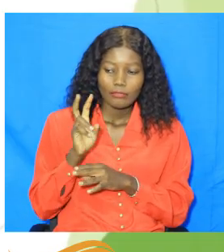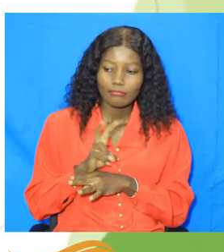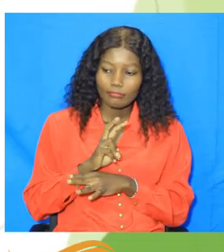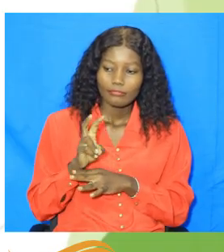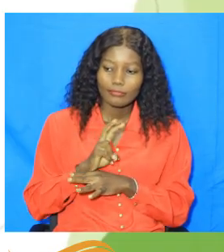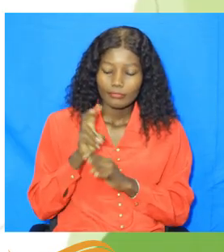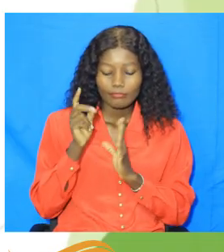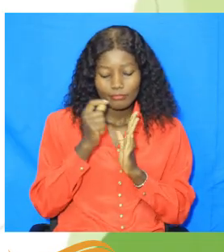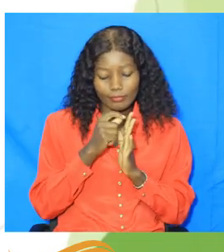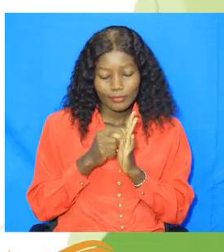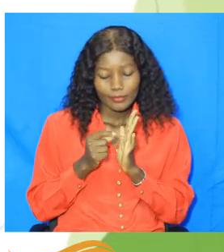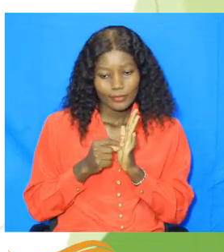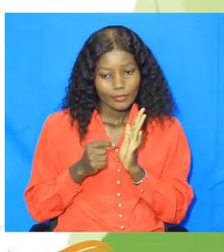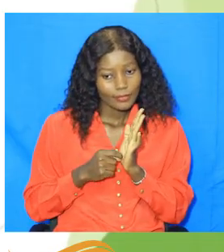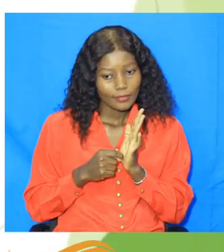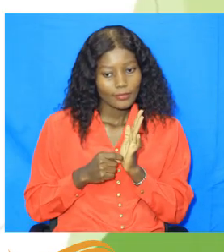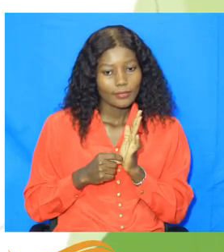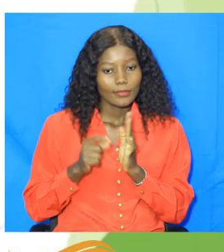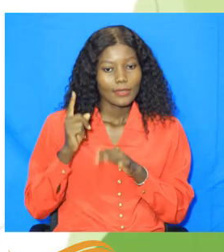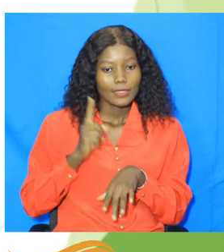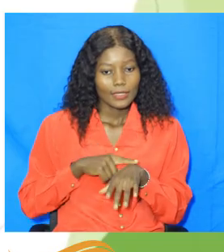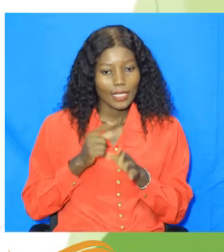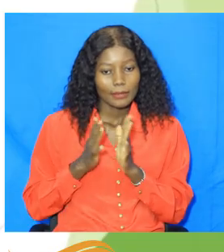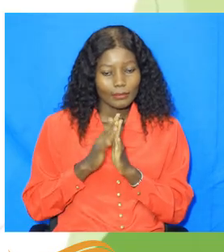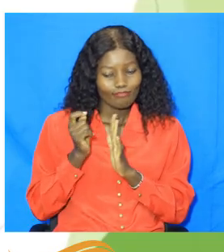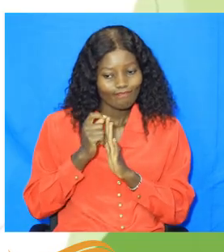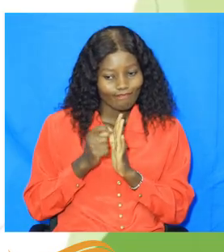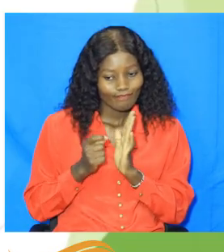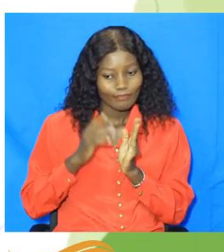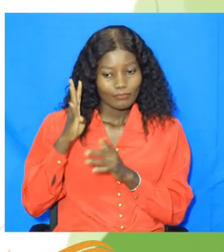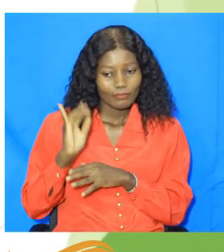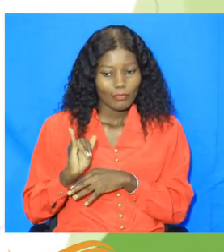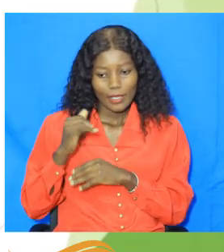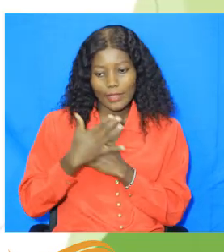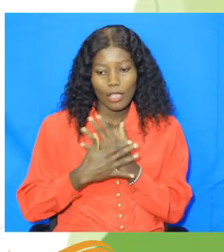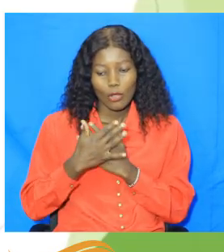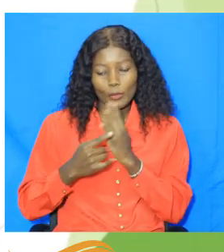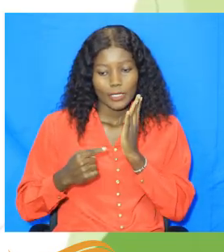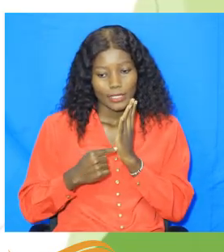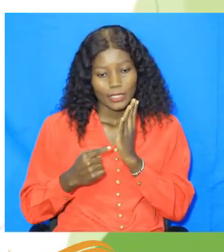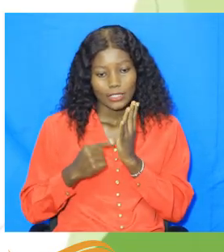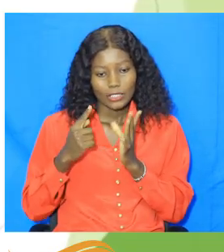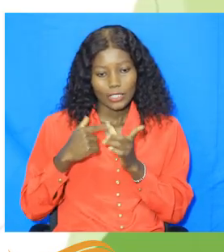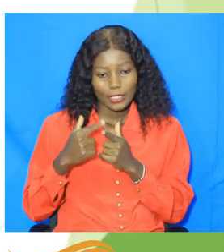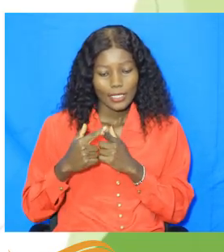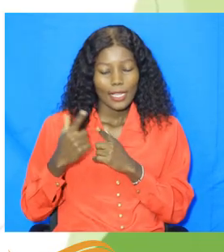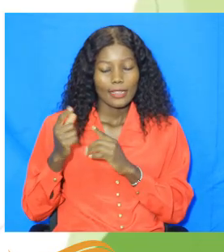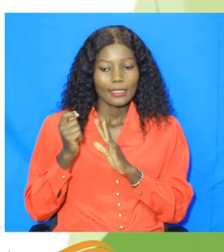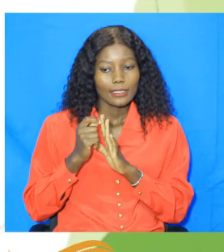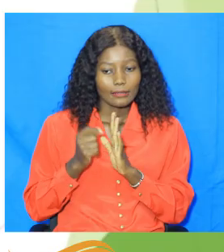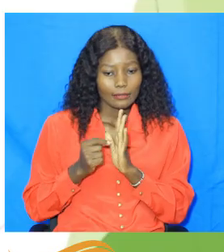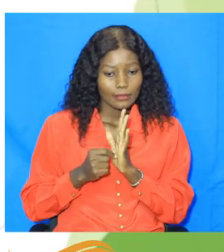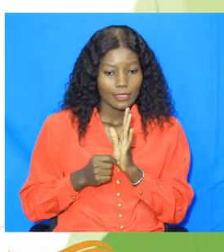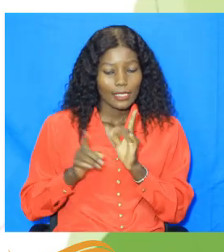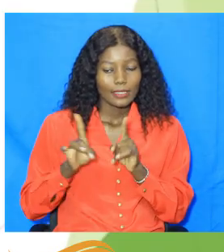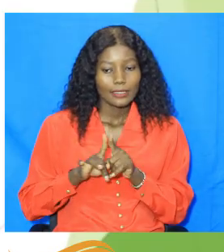supervise the scores as entered by the software technician. And the score supervisor